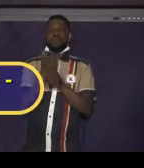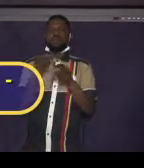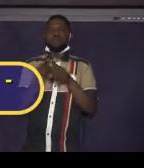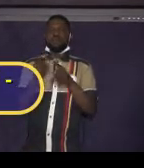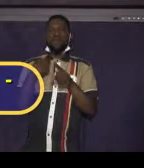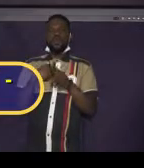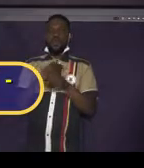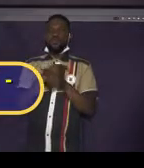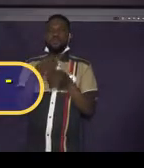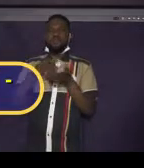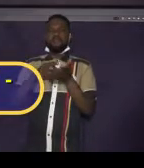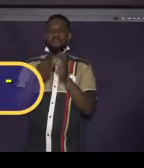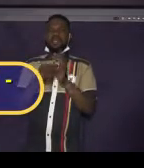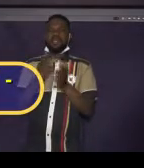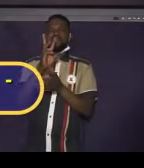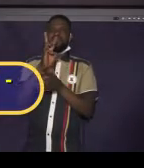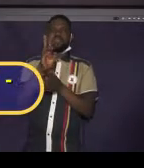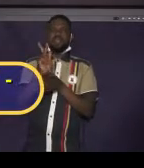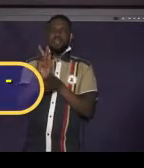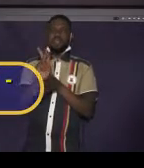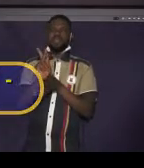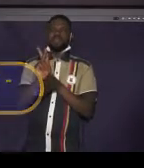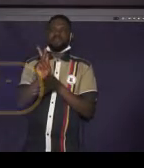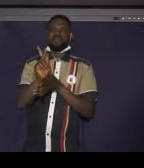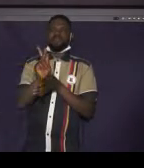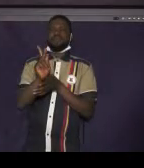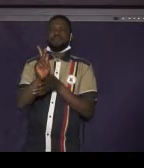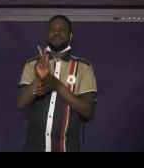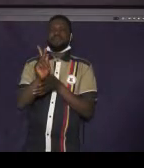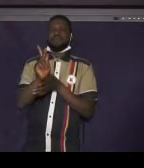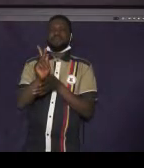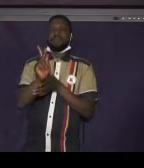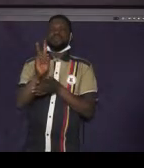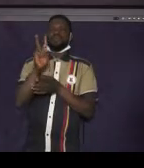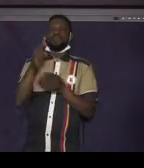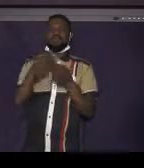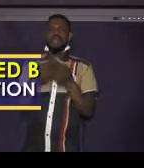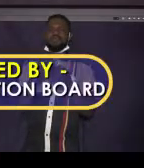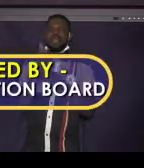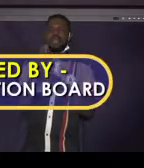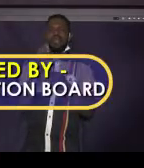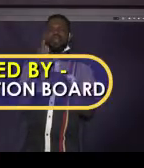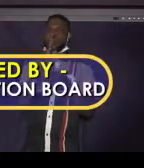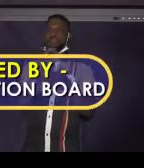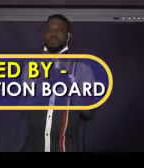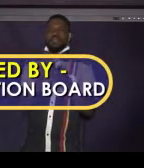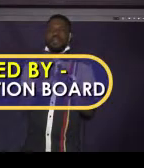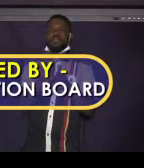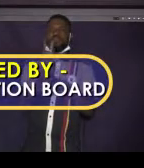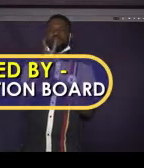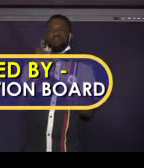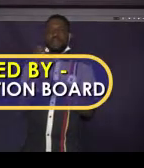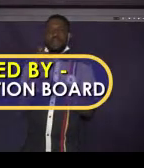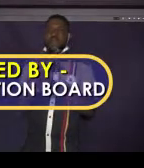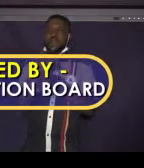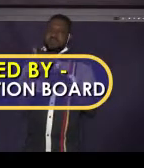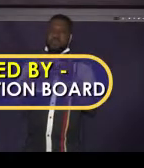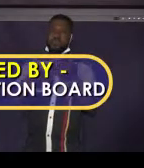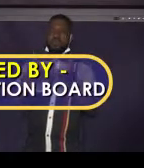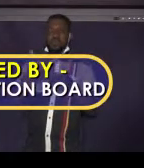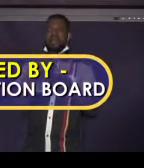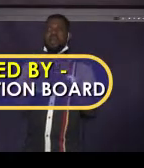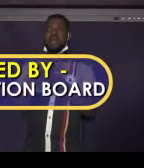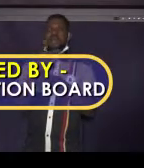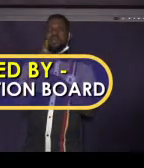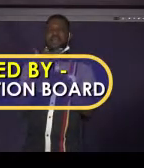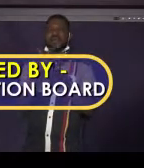call 6 times k will be written as 6k. 2 times a will be written as 2a, and so on like that. And